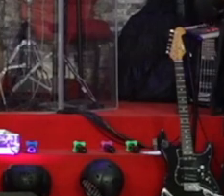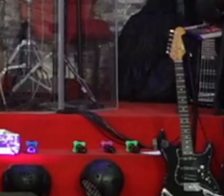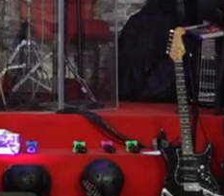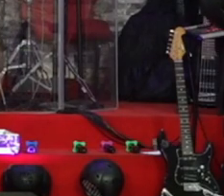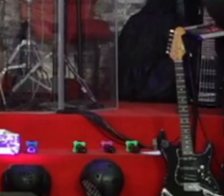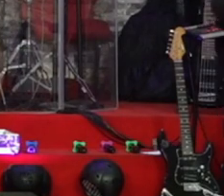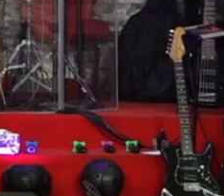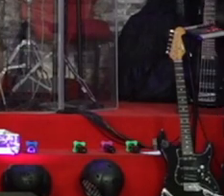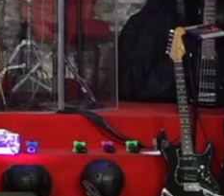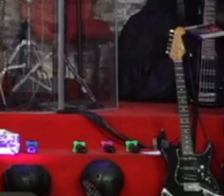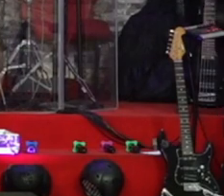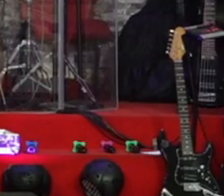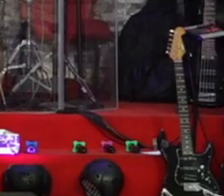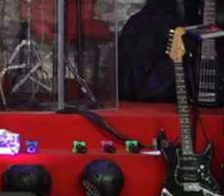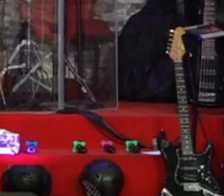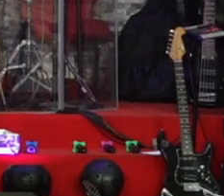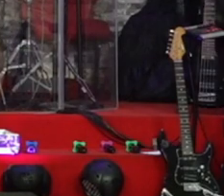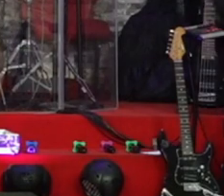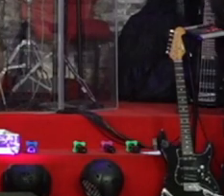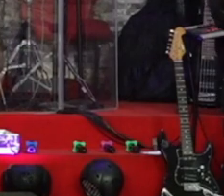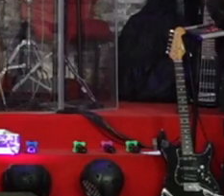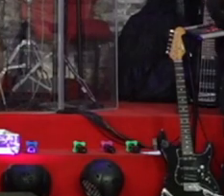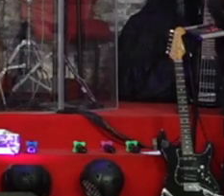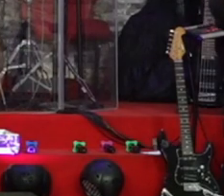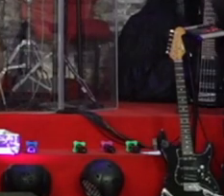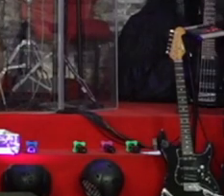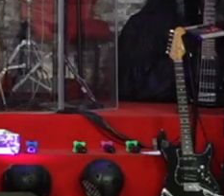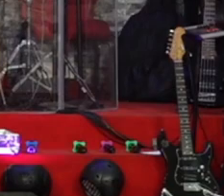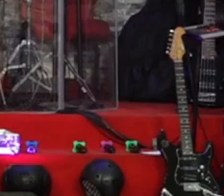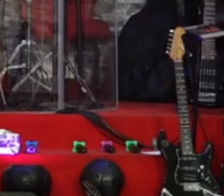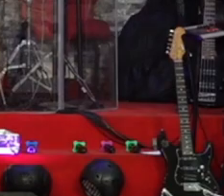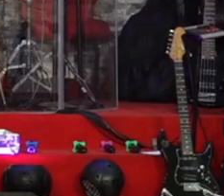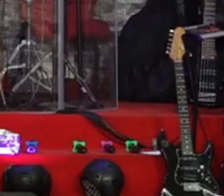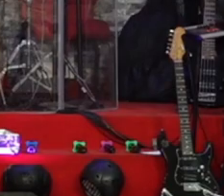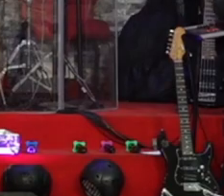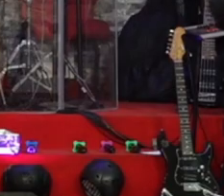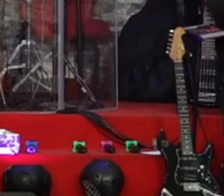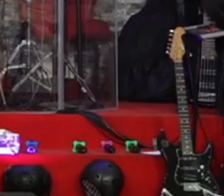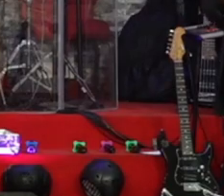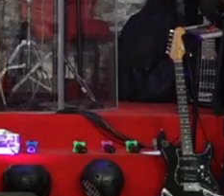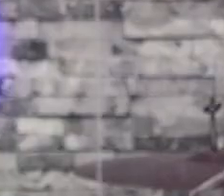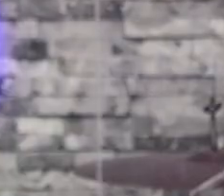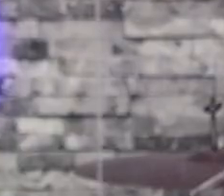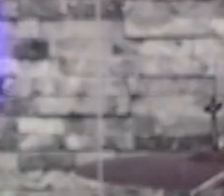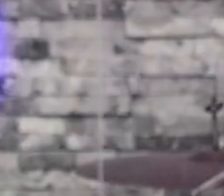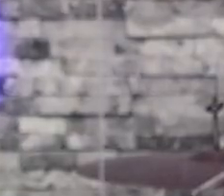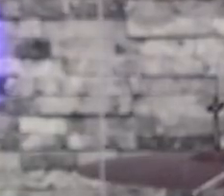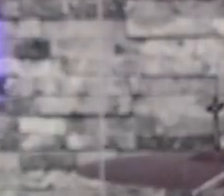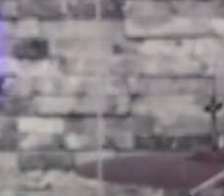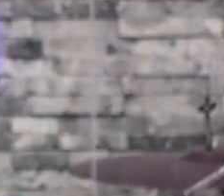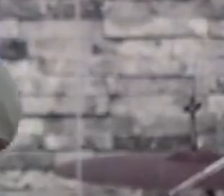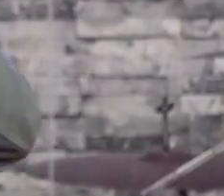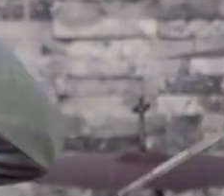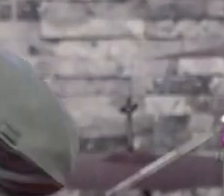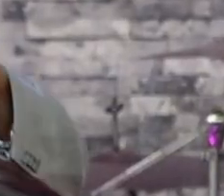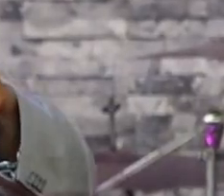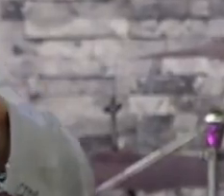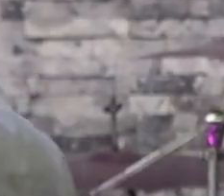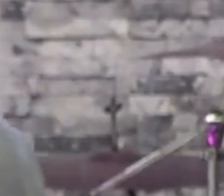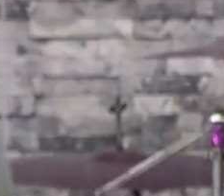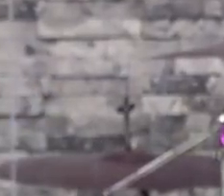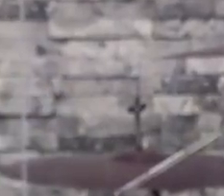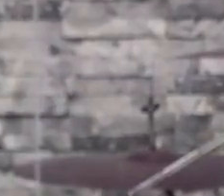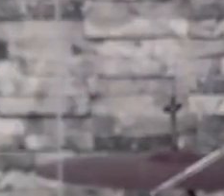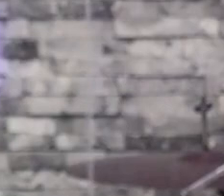tumekumbushwa, so a relationship is the one who reads that. In Christianity, we have two things. Katika Ukristo, tuna